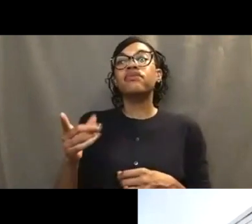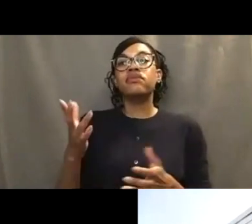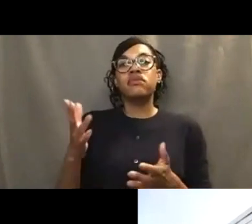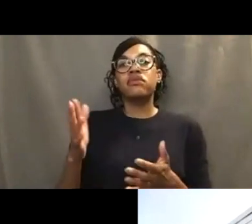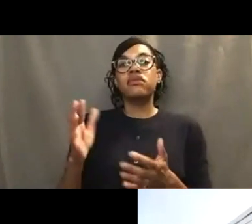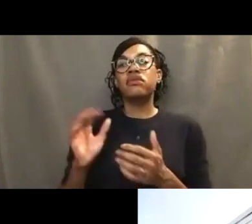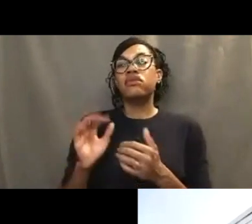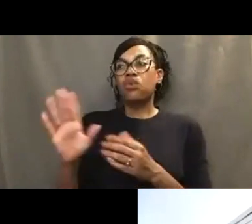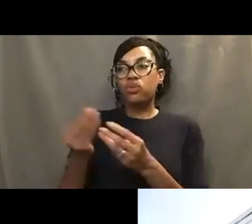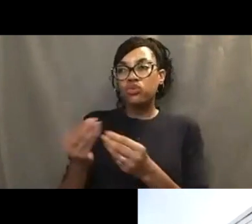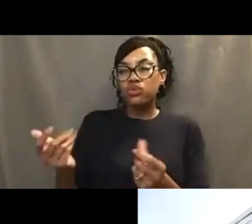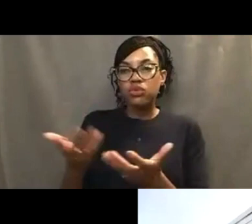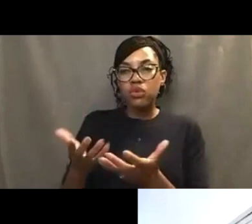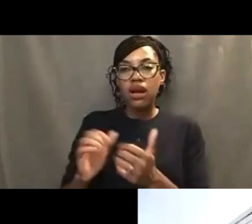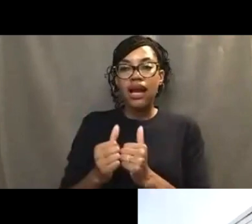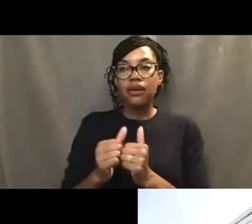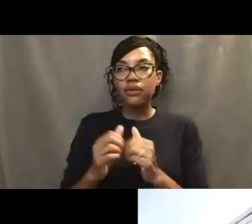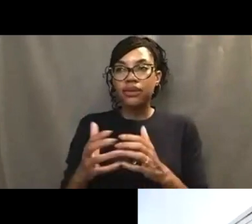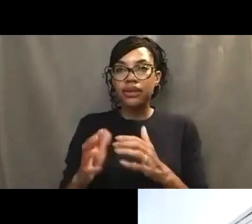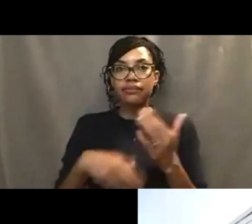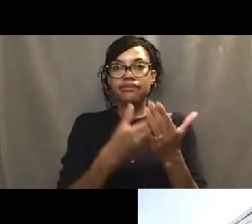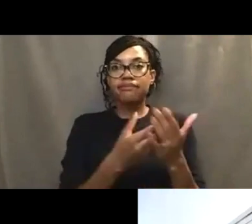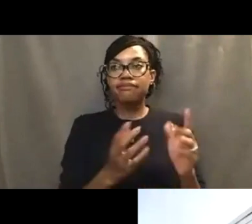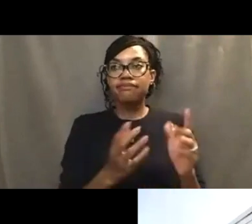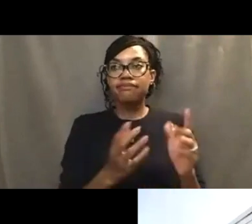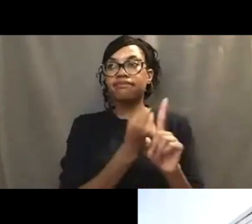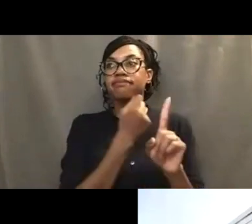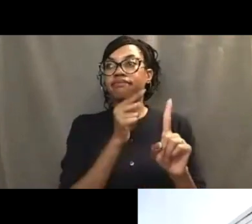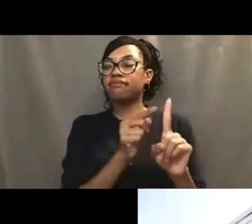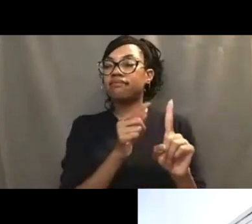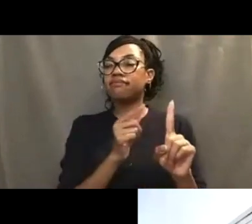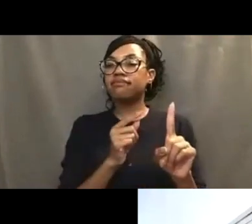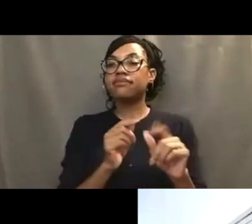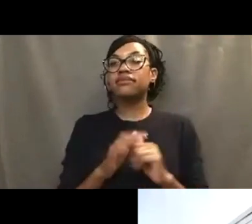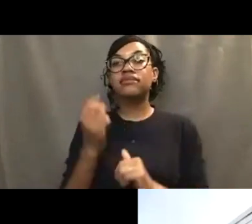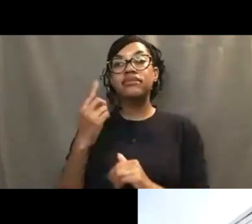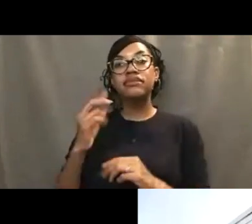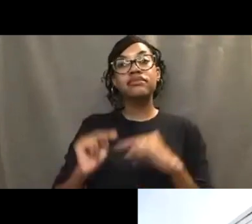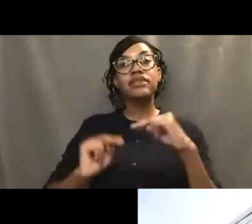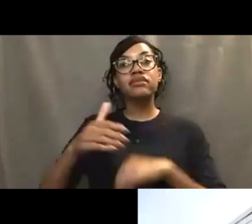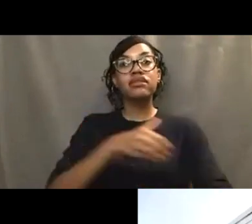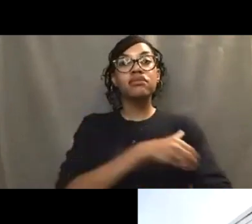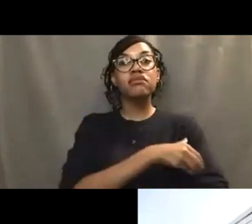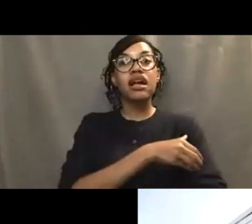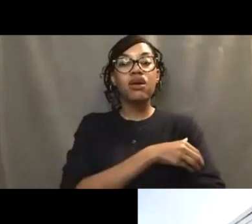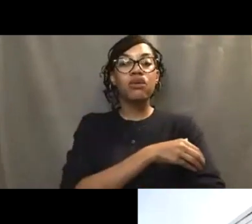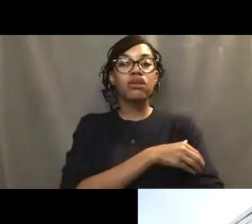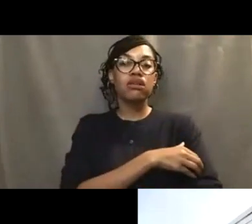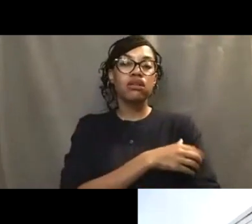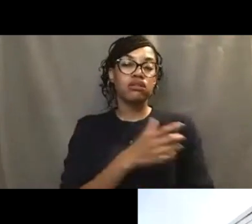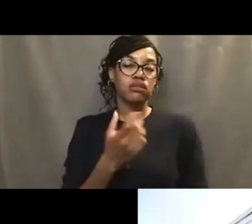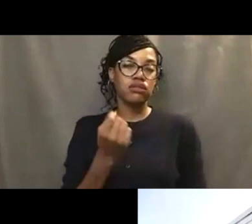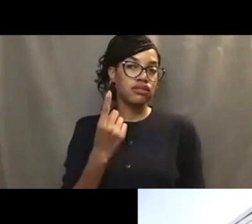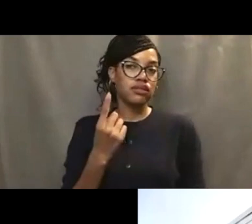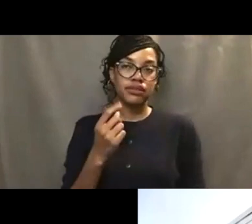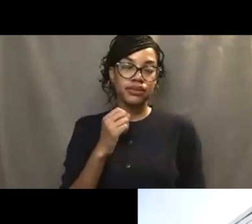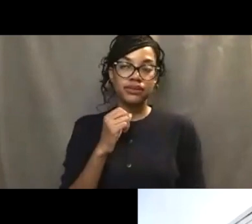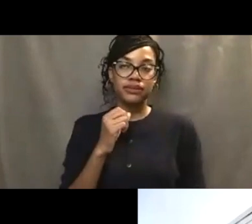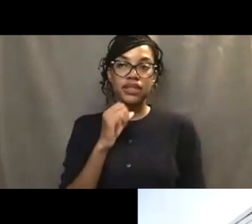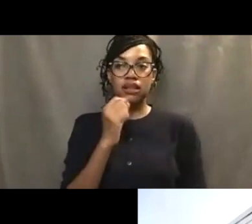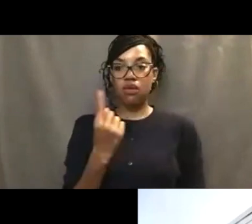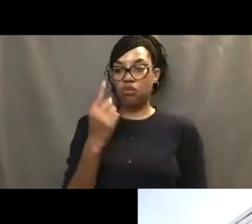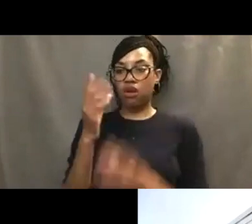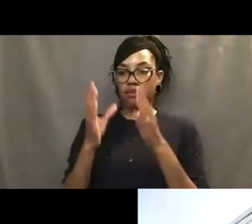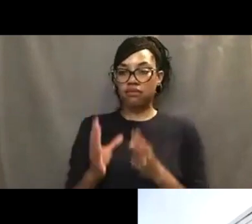with building power, it's not a single person that's going to move what needs to be moved. You have to have the people with